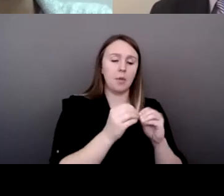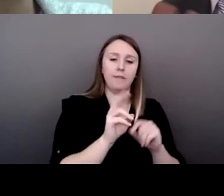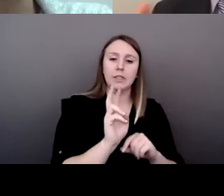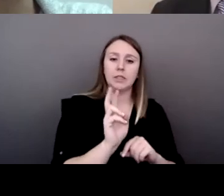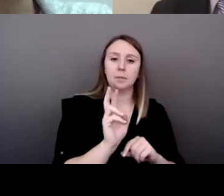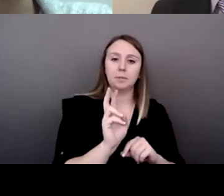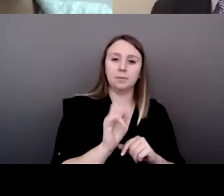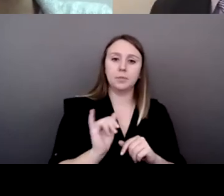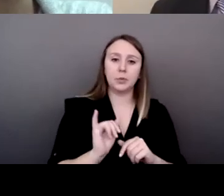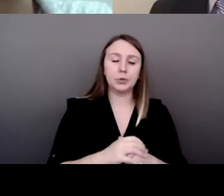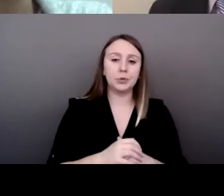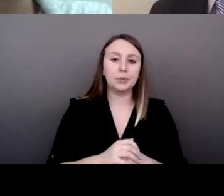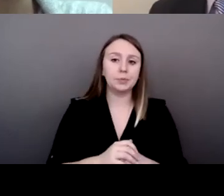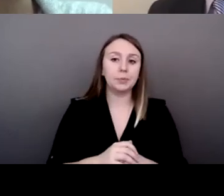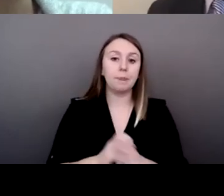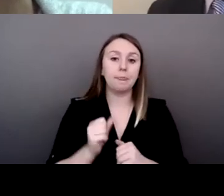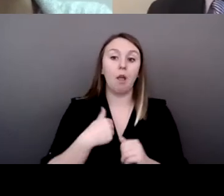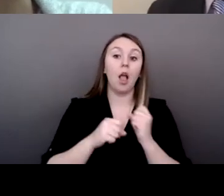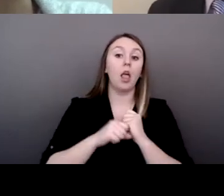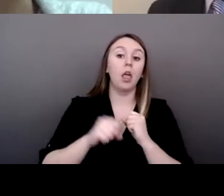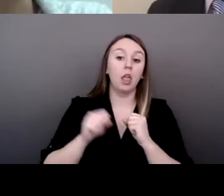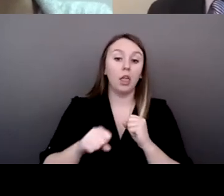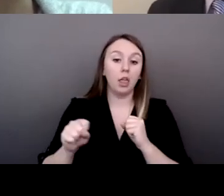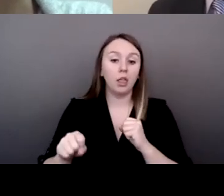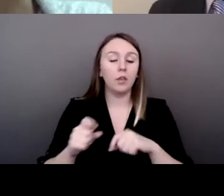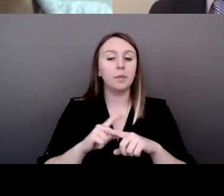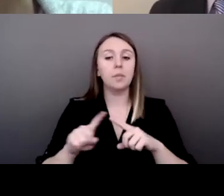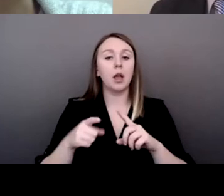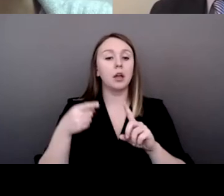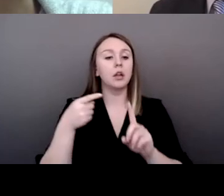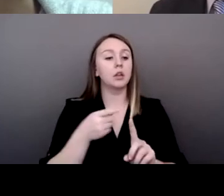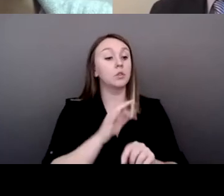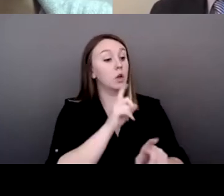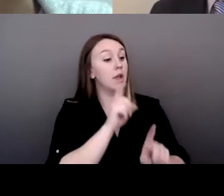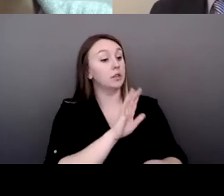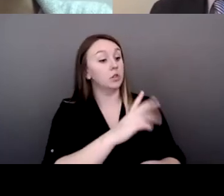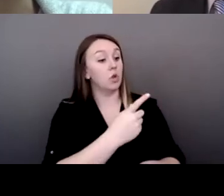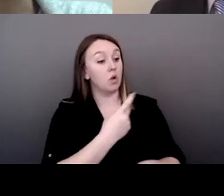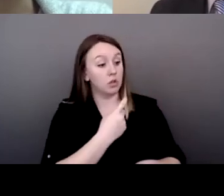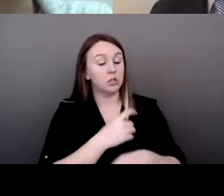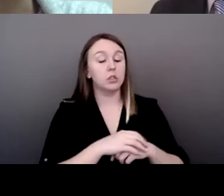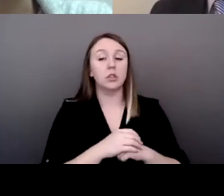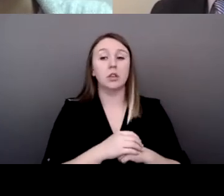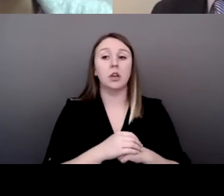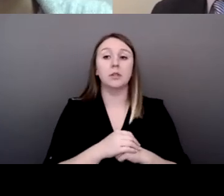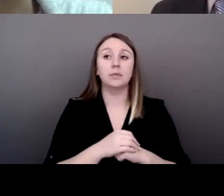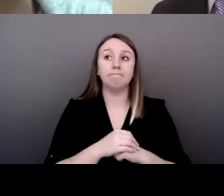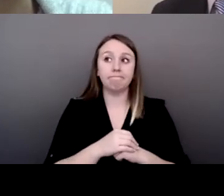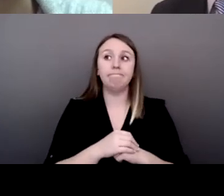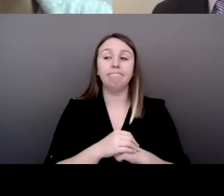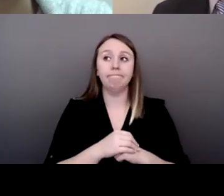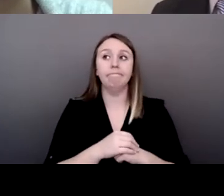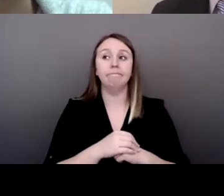so I'm kind of going on and on, but you know, to answer your question, probably when you